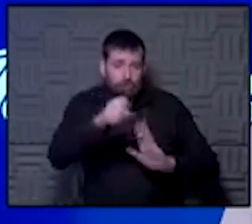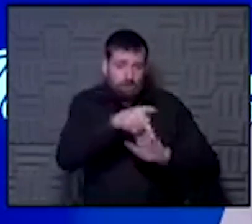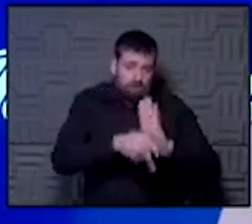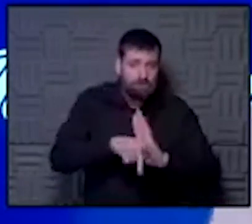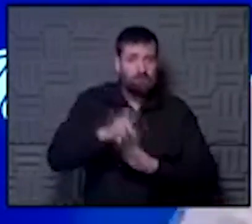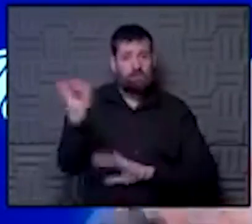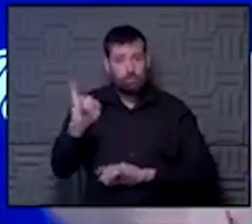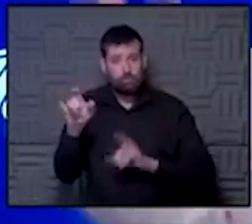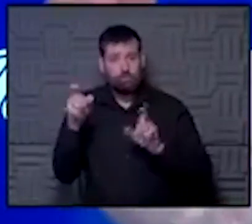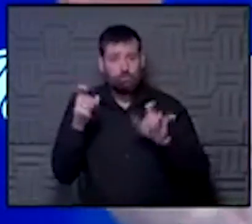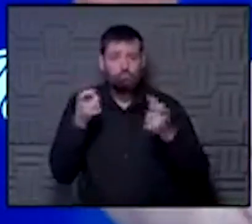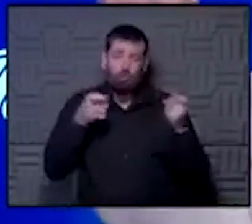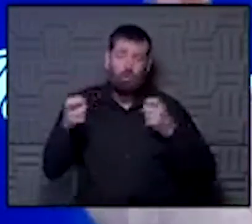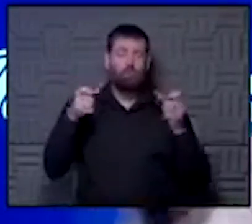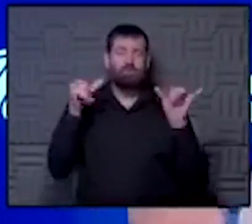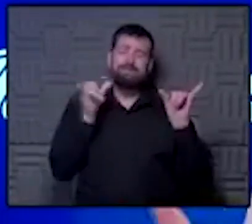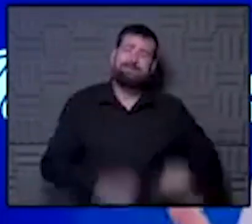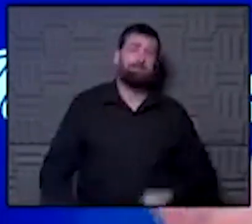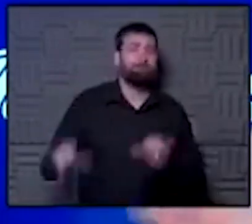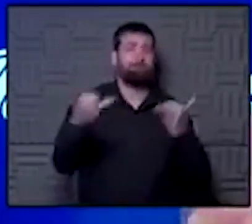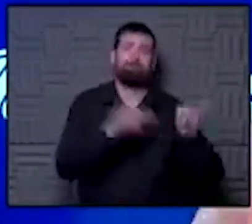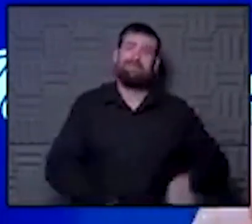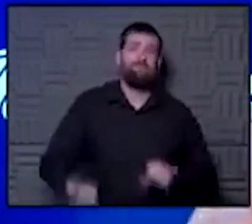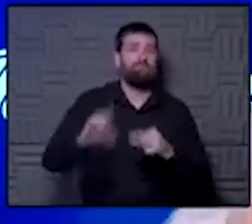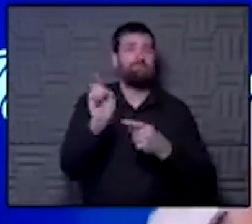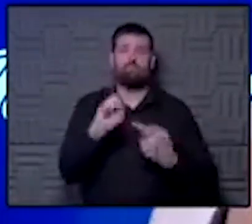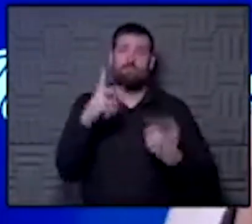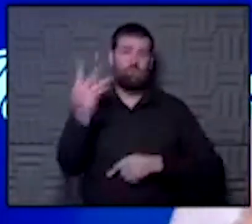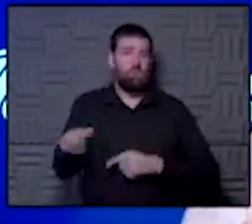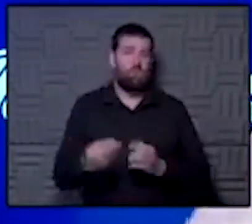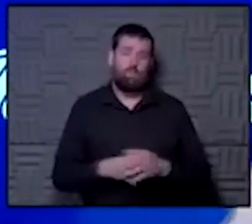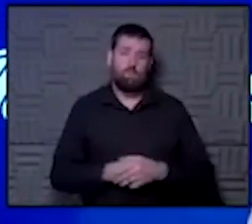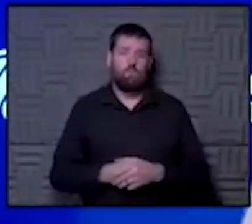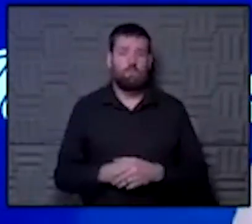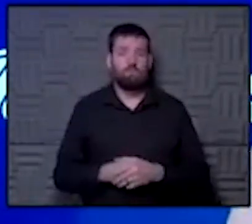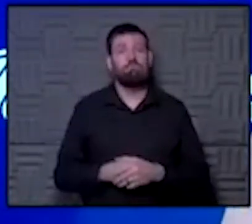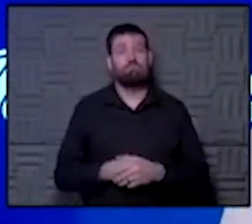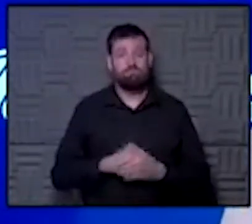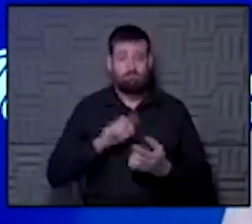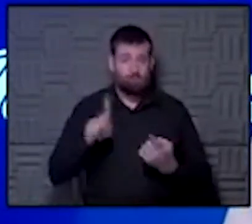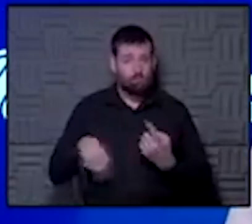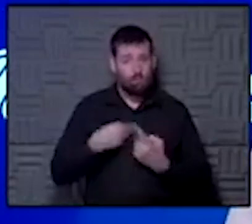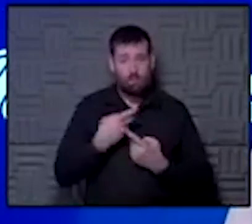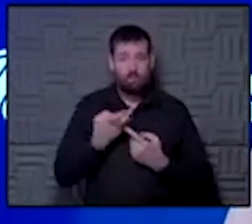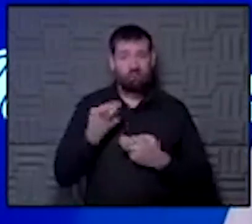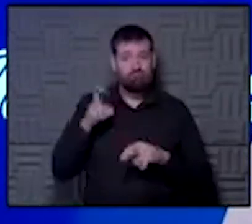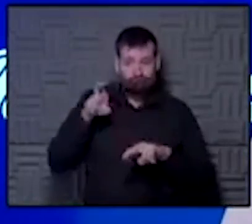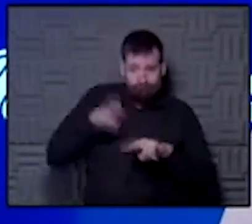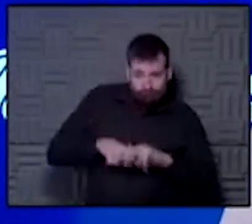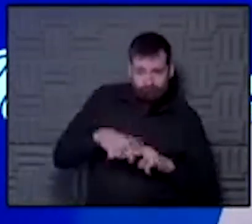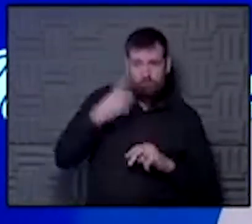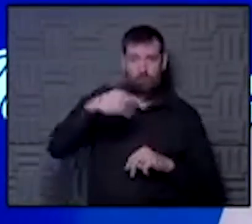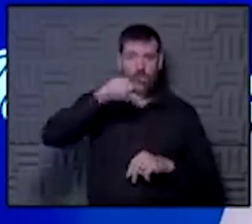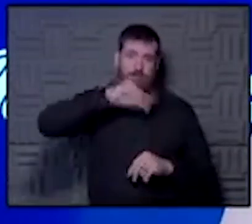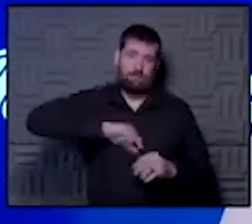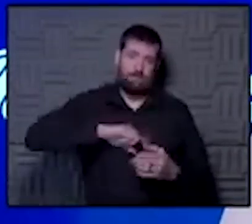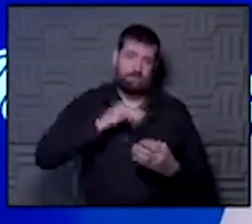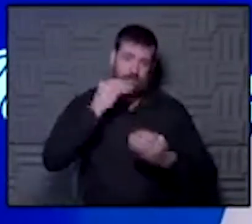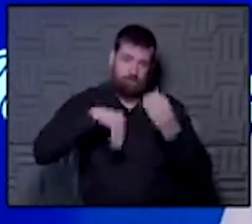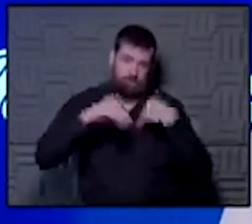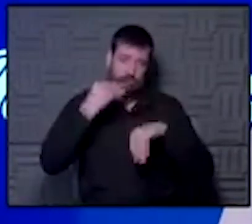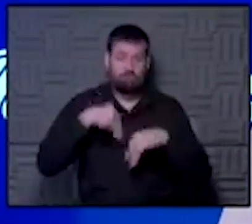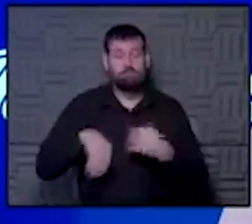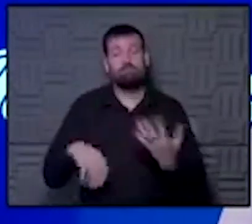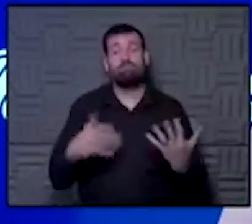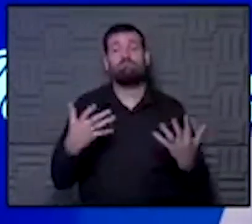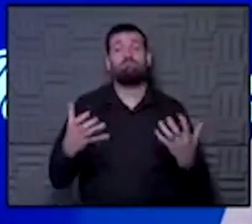control, they travel with you wherever you may go, even when you're sitting down to Thanksgiving dinner. I want to